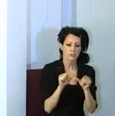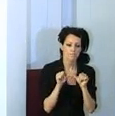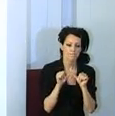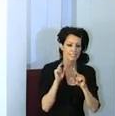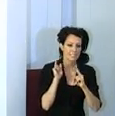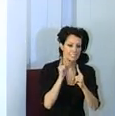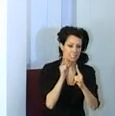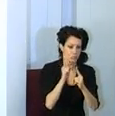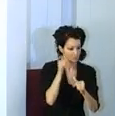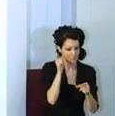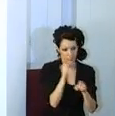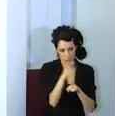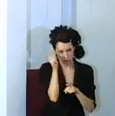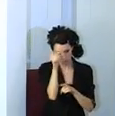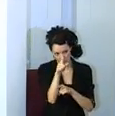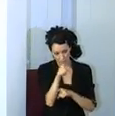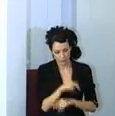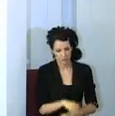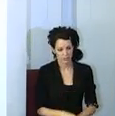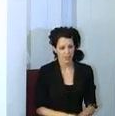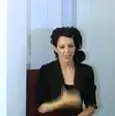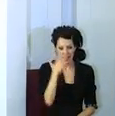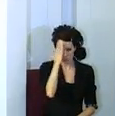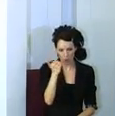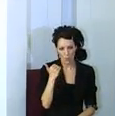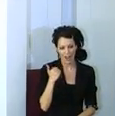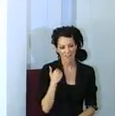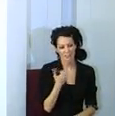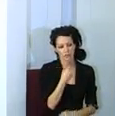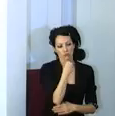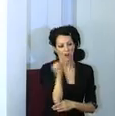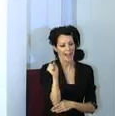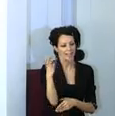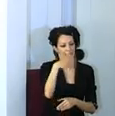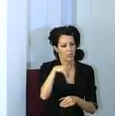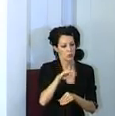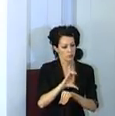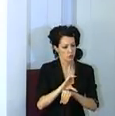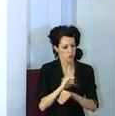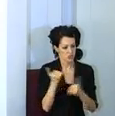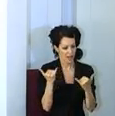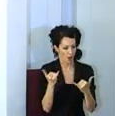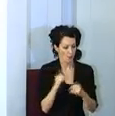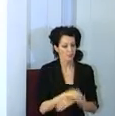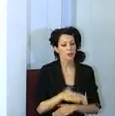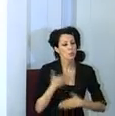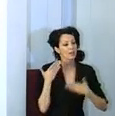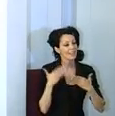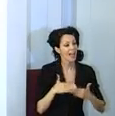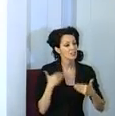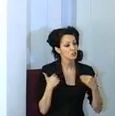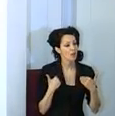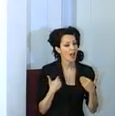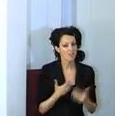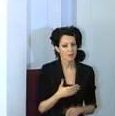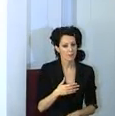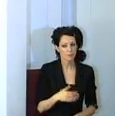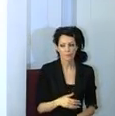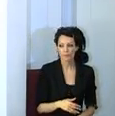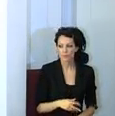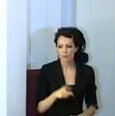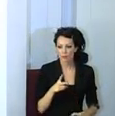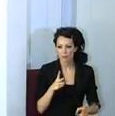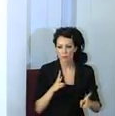brothers, as the open, radically inclusive church that we are. We are so glad to have members in our congregation